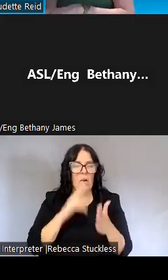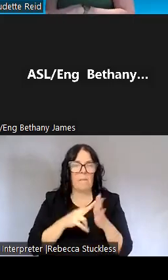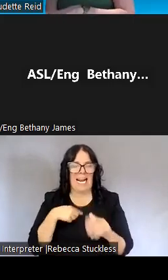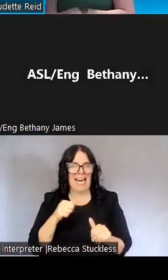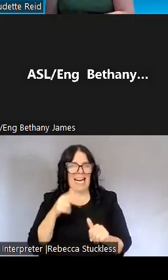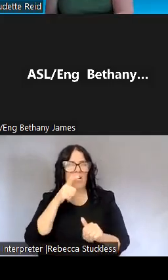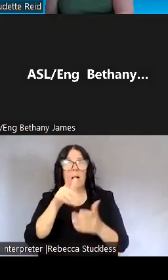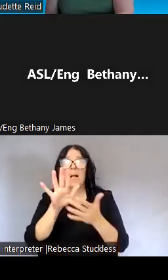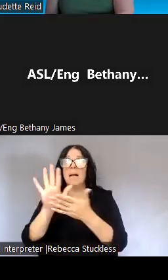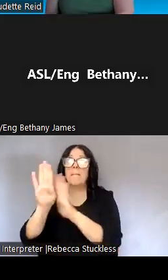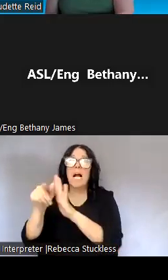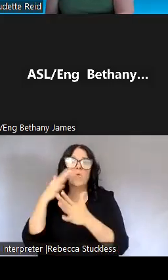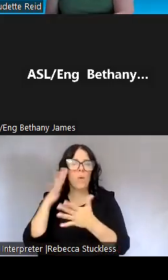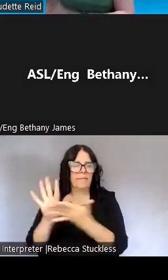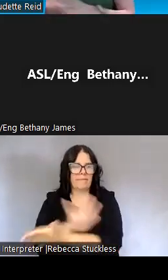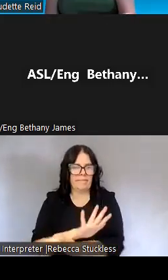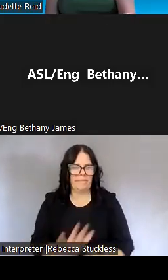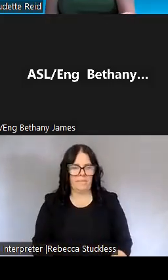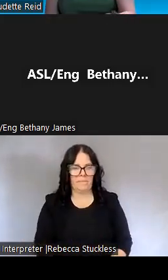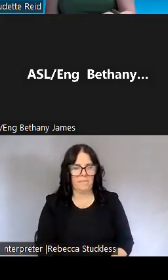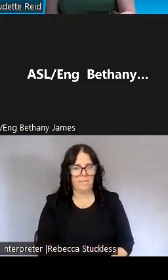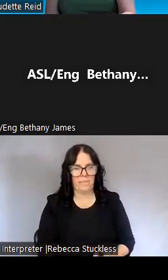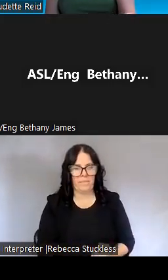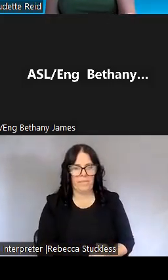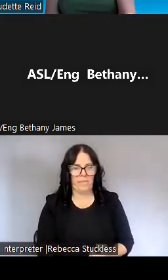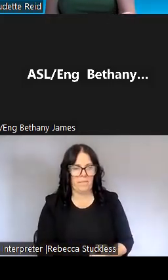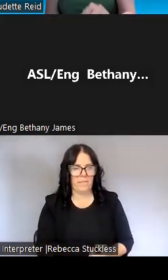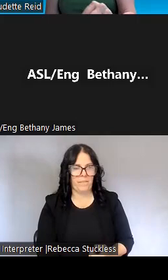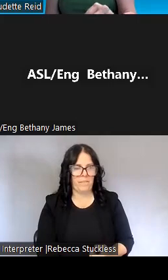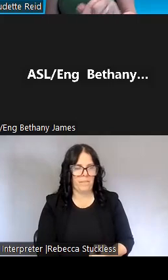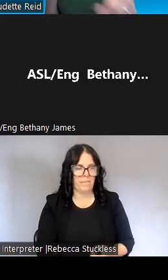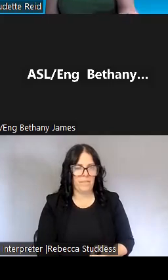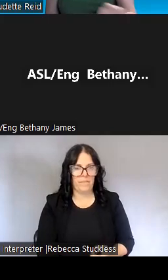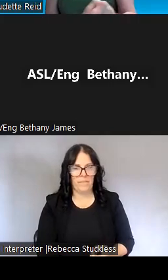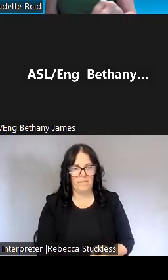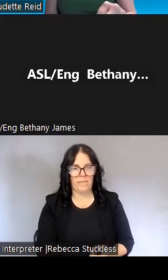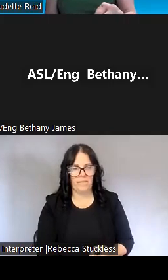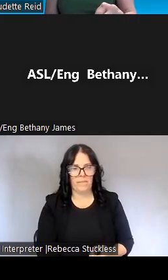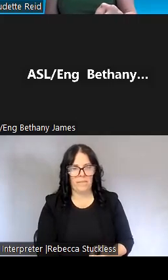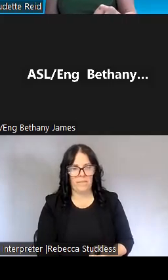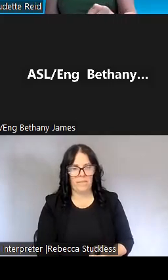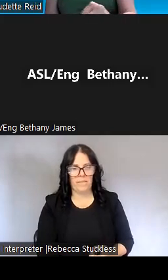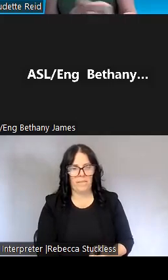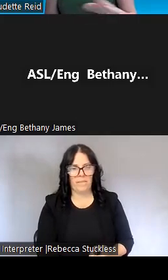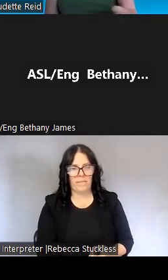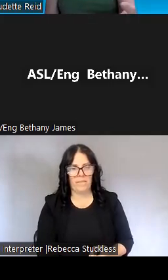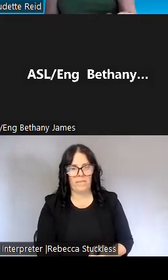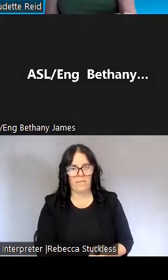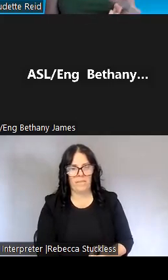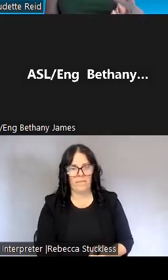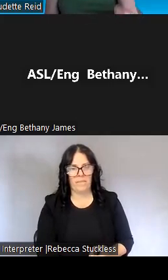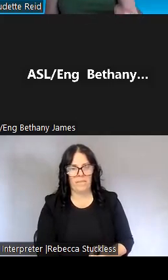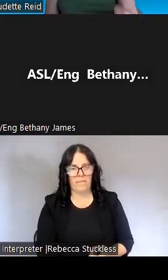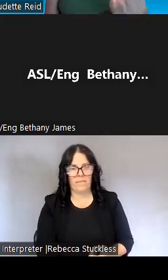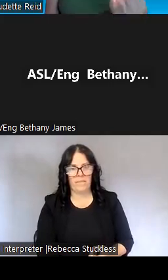the background noise. It will help you to better engage with more people around you, and